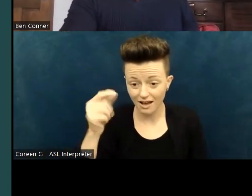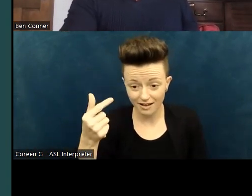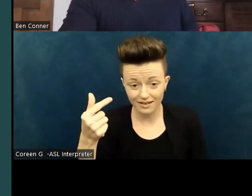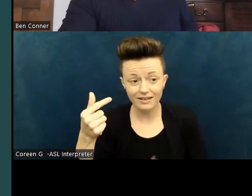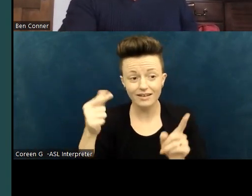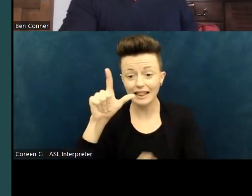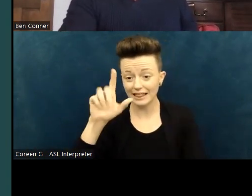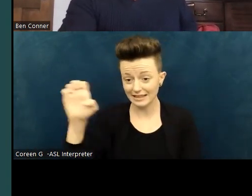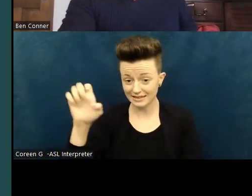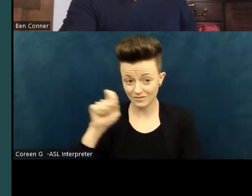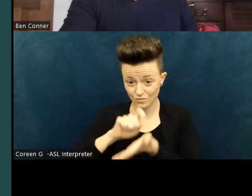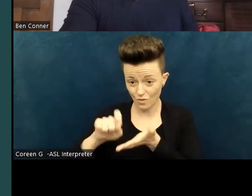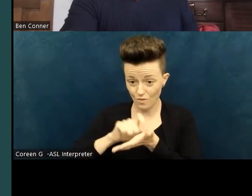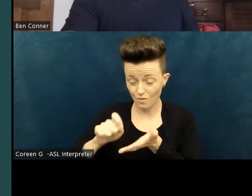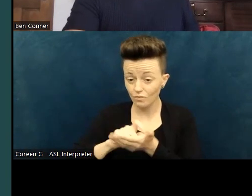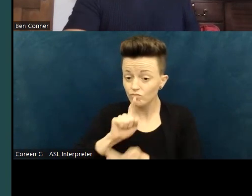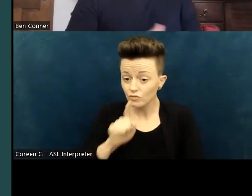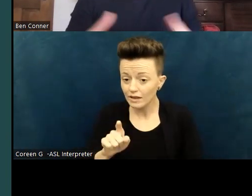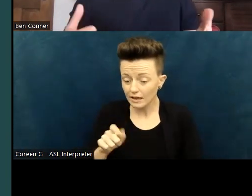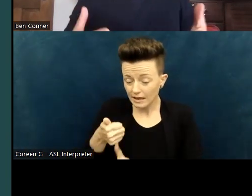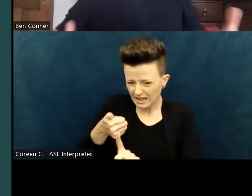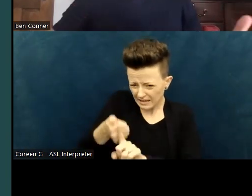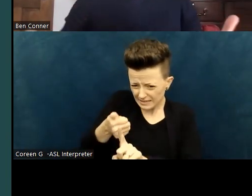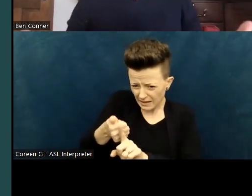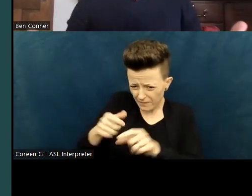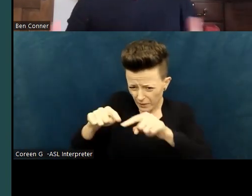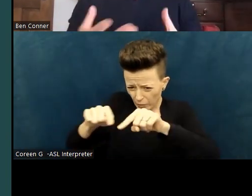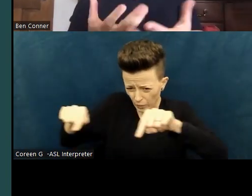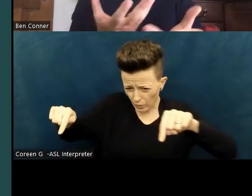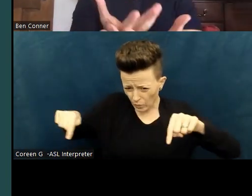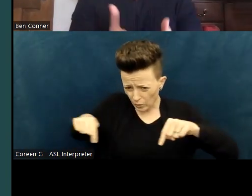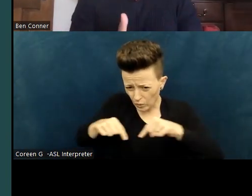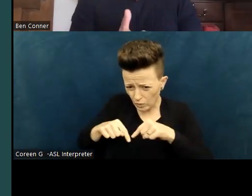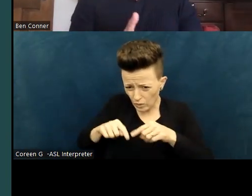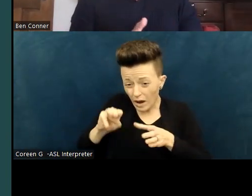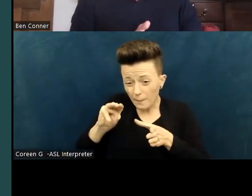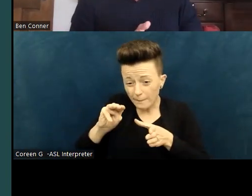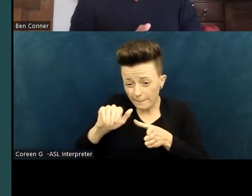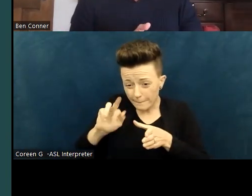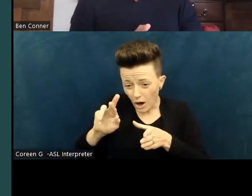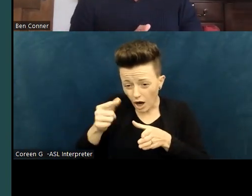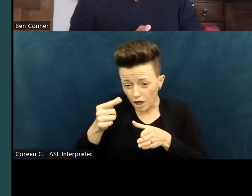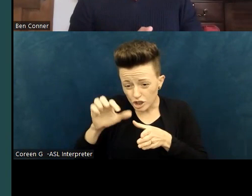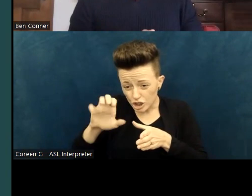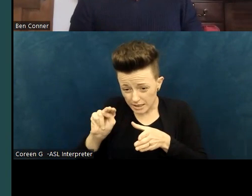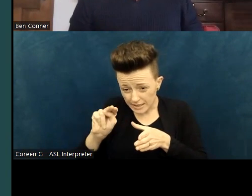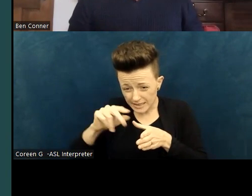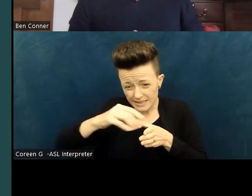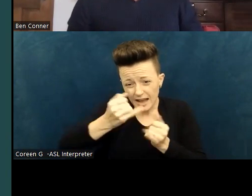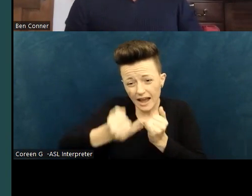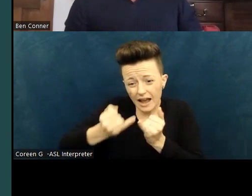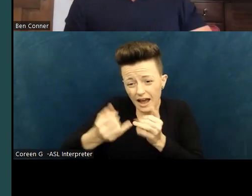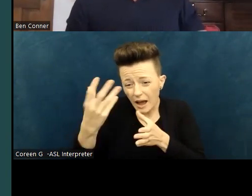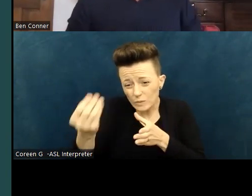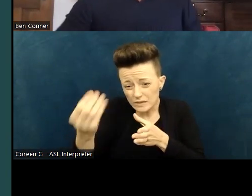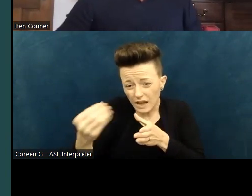separate existence of its own, right? If something's going to be marginal, there has to be some sort of a center. We were just